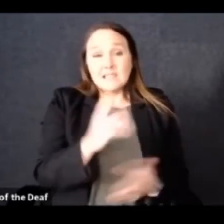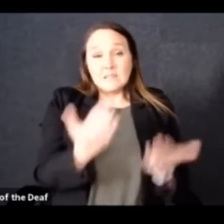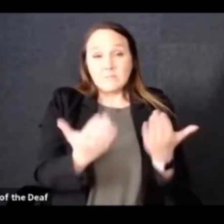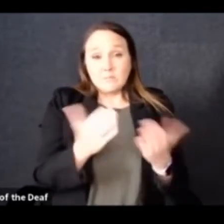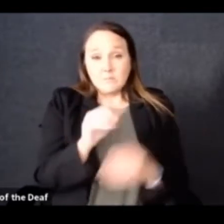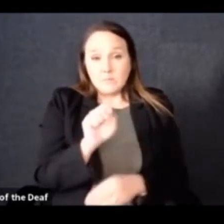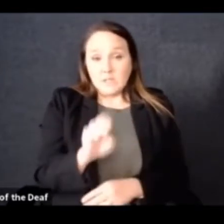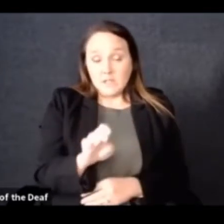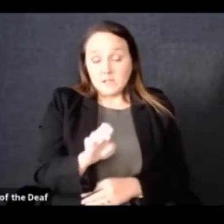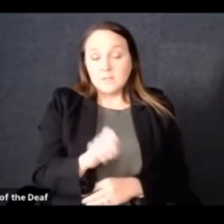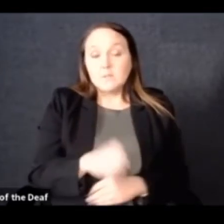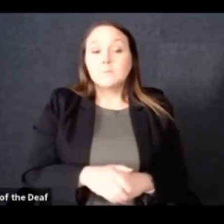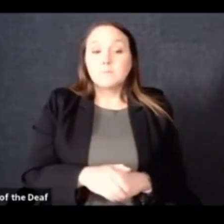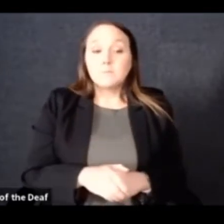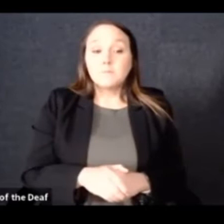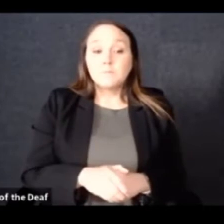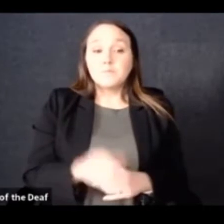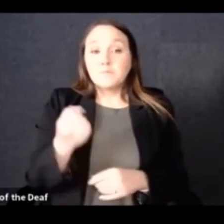cases.